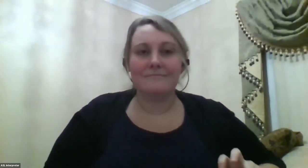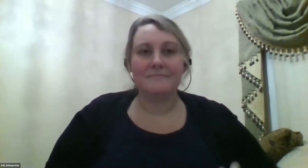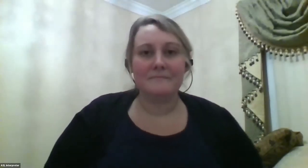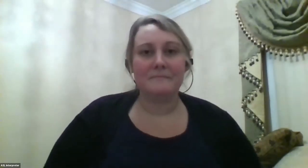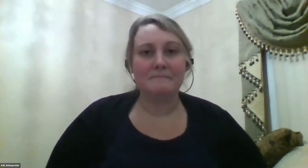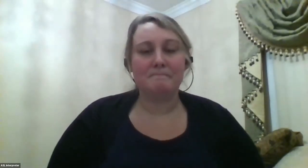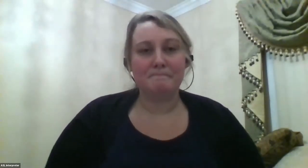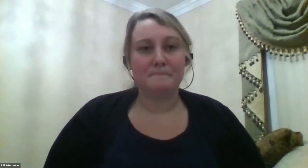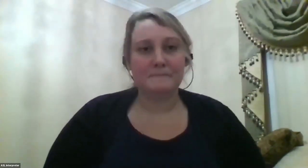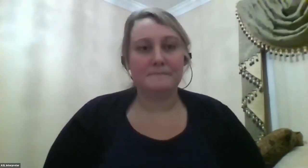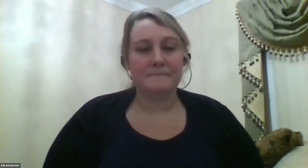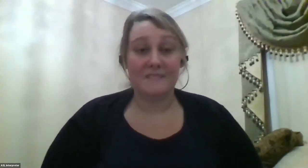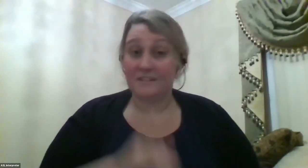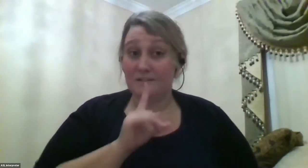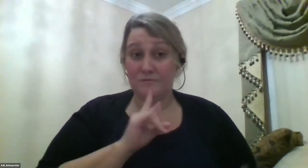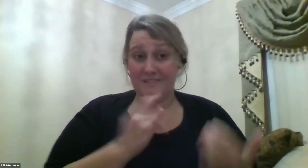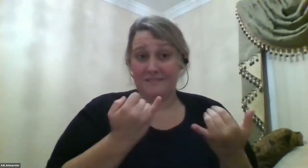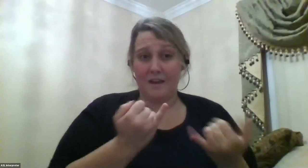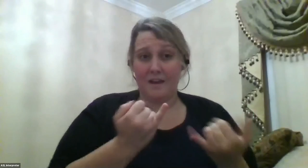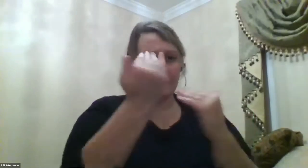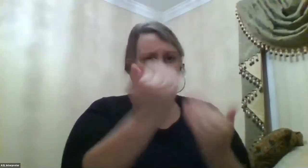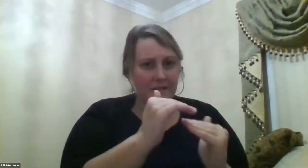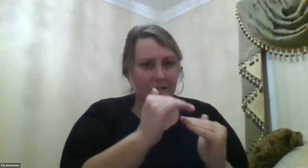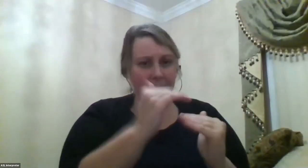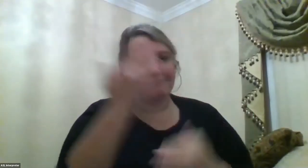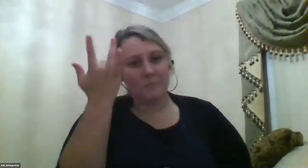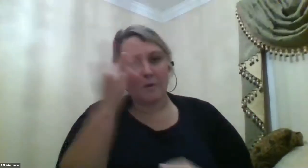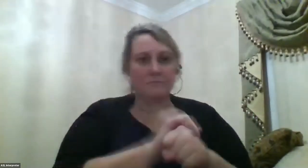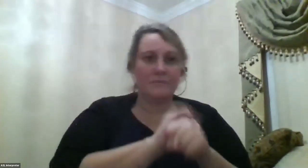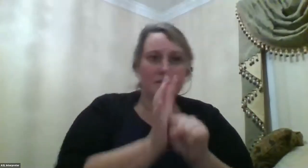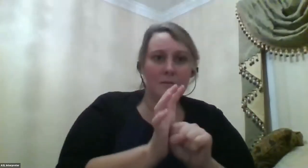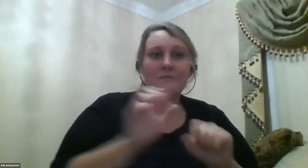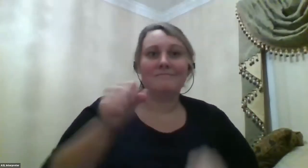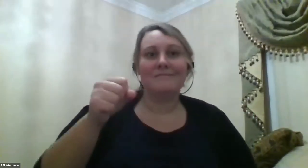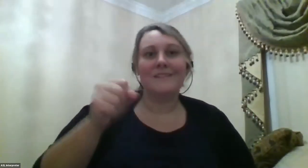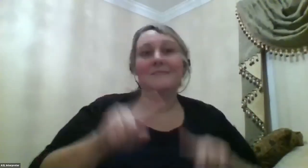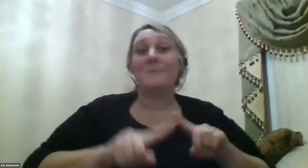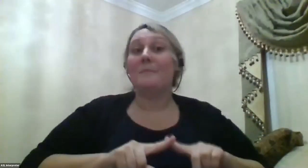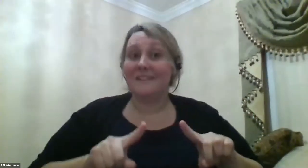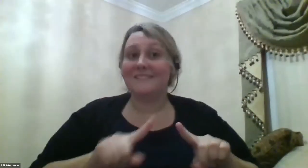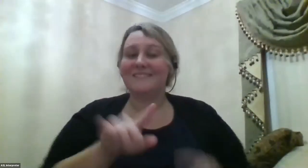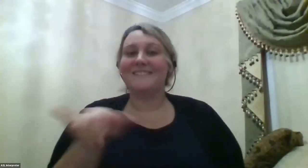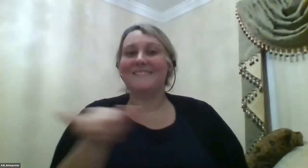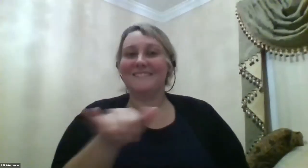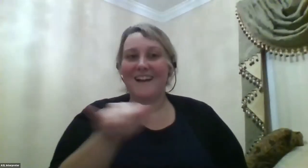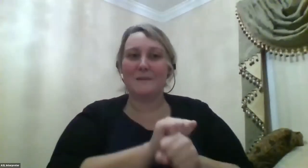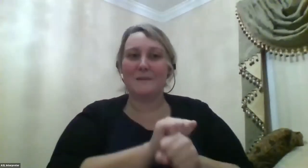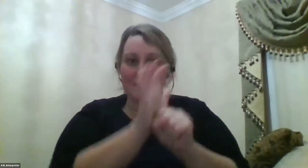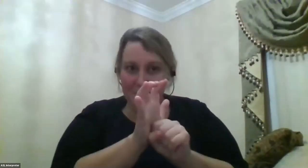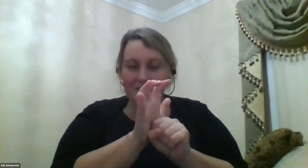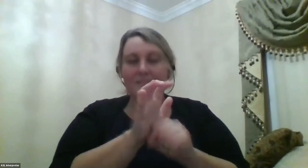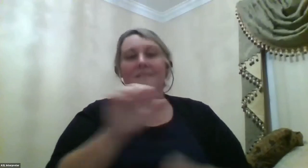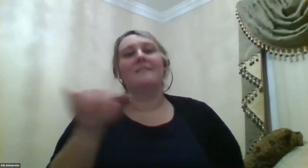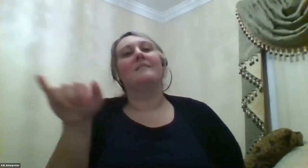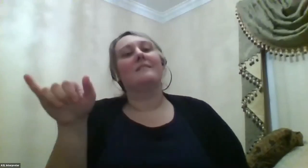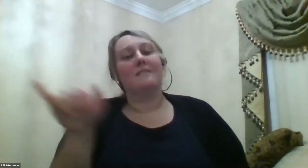the pandemic. But I think that, you know, like the pandemic and like many things, I mean, and like a lot of the